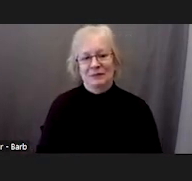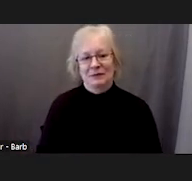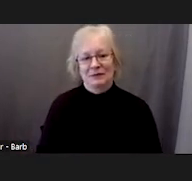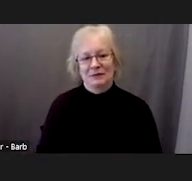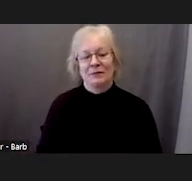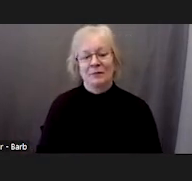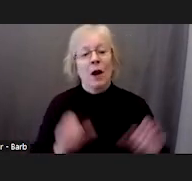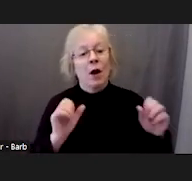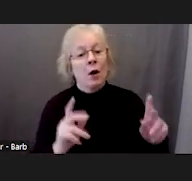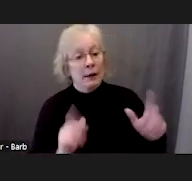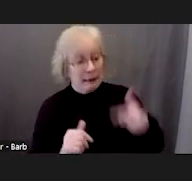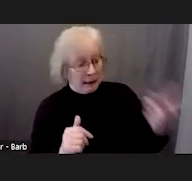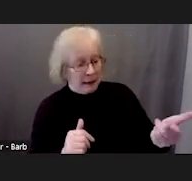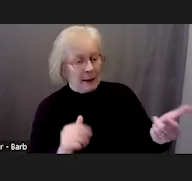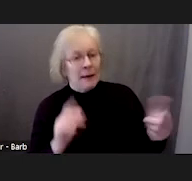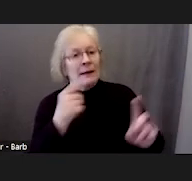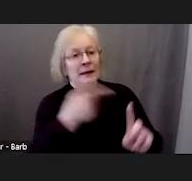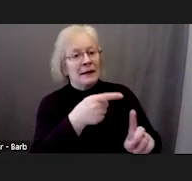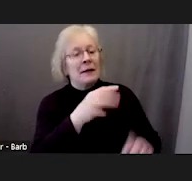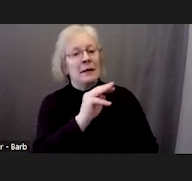Mm-hmm. Okay, let's get back to Michael.